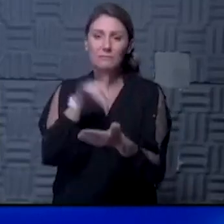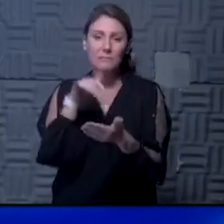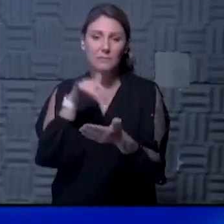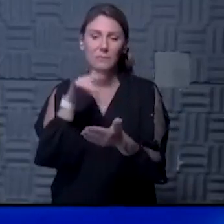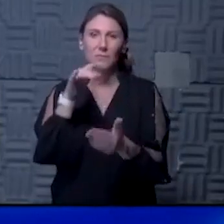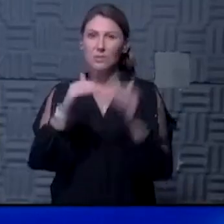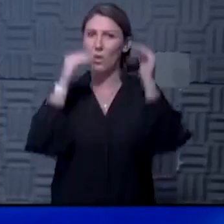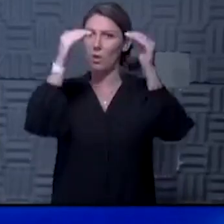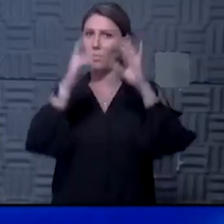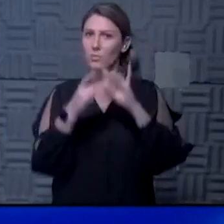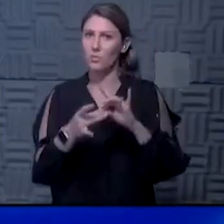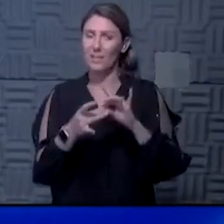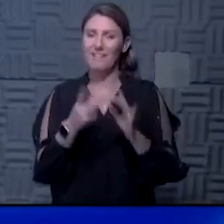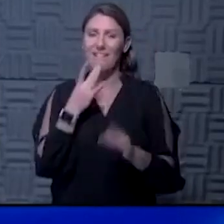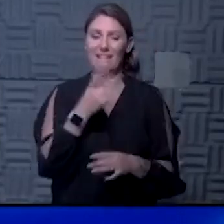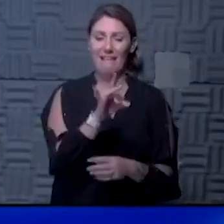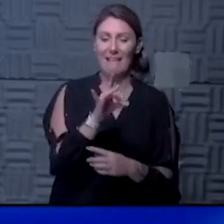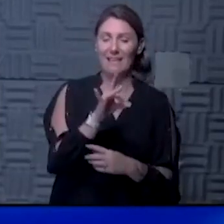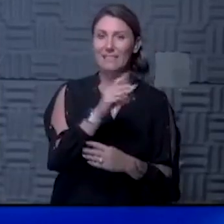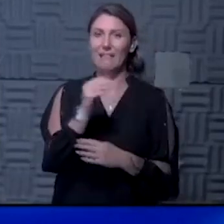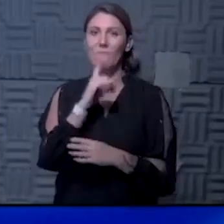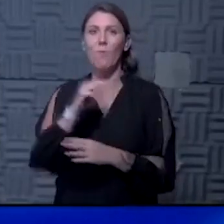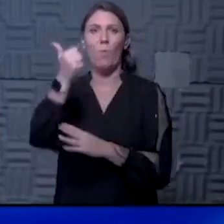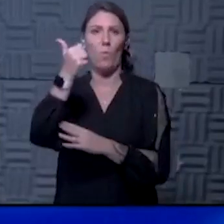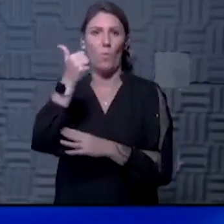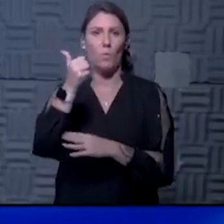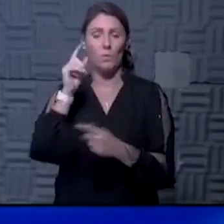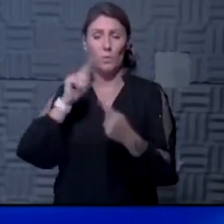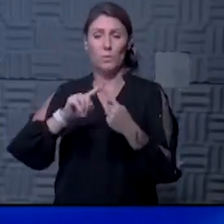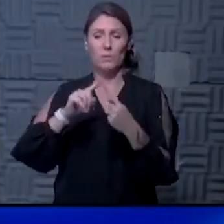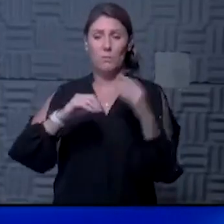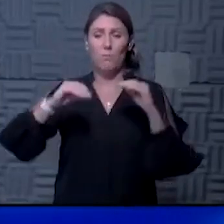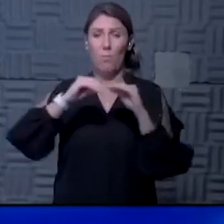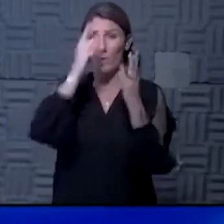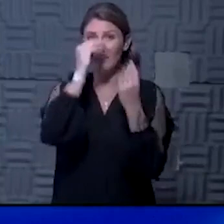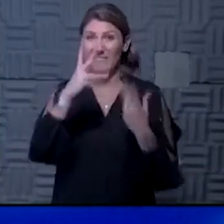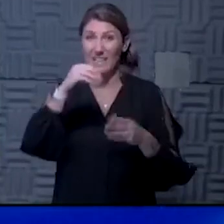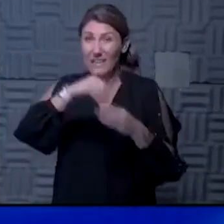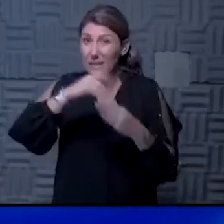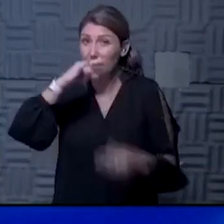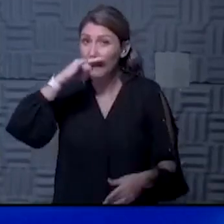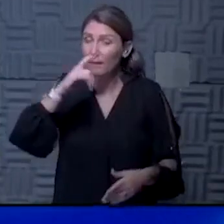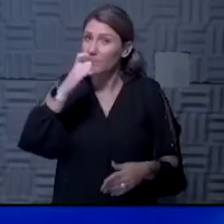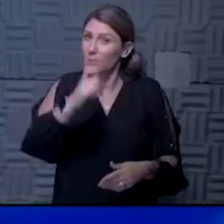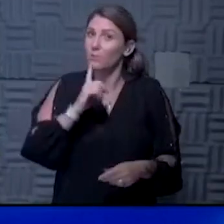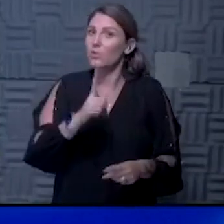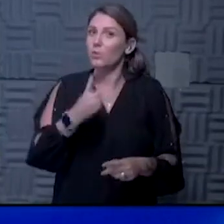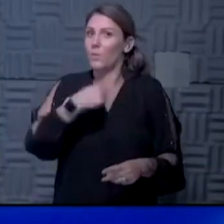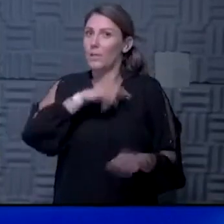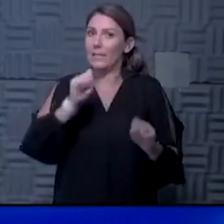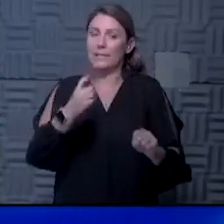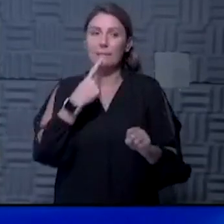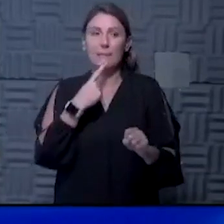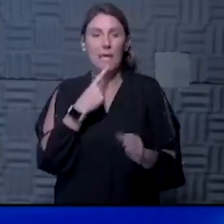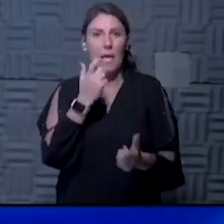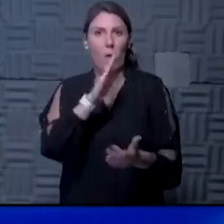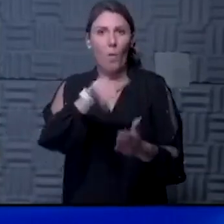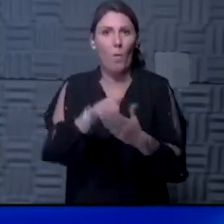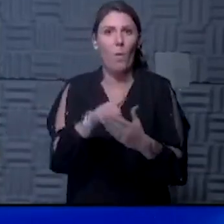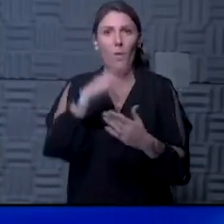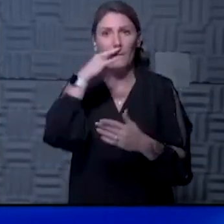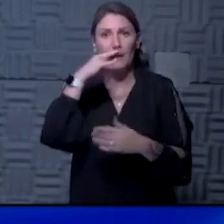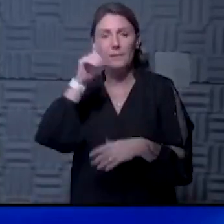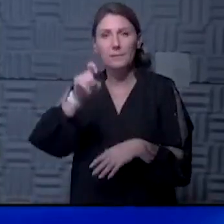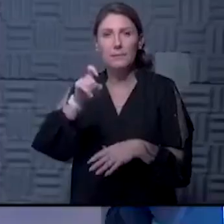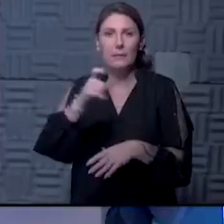on the adults and those aged 18 and over. So until we have more data in kids, I'm not sure that we can say every kid should go get the vaccine